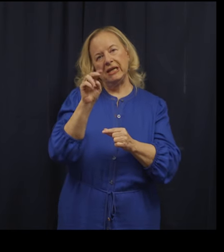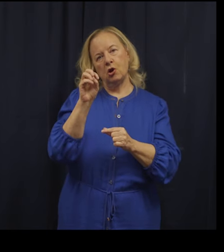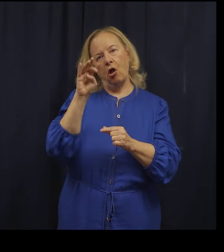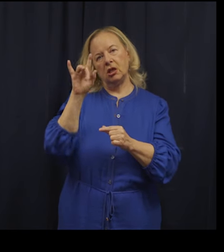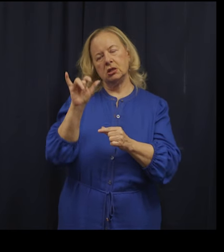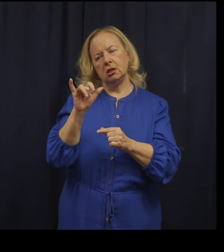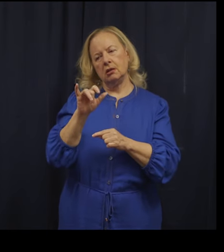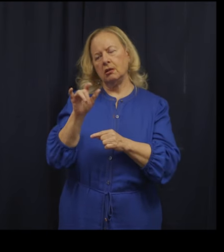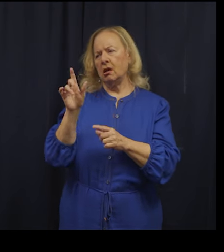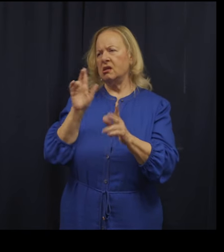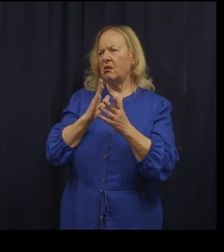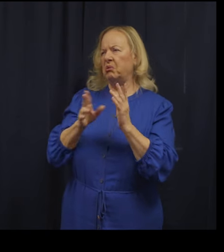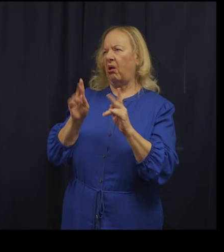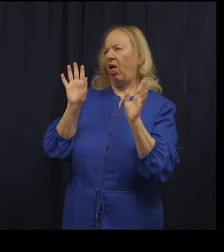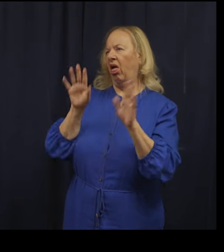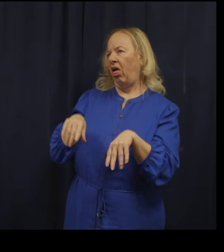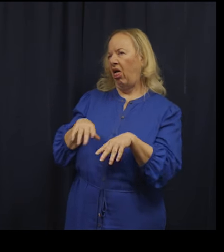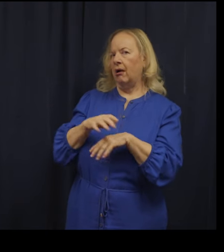Boo.